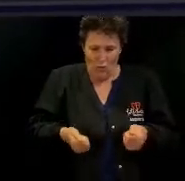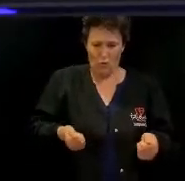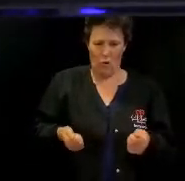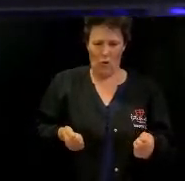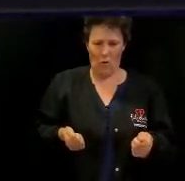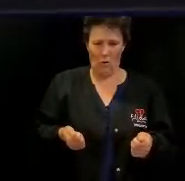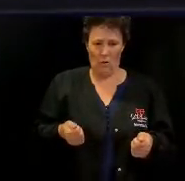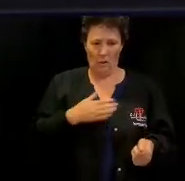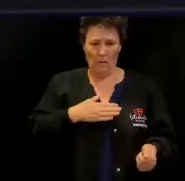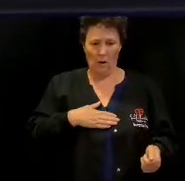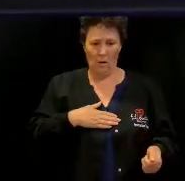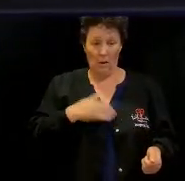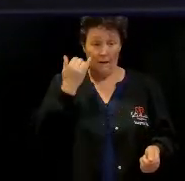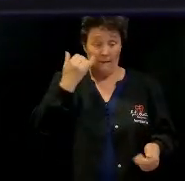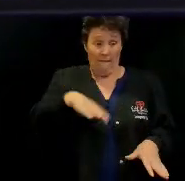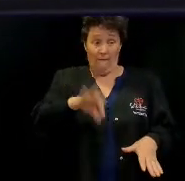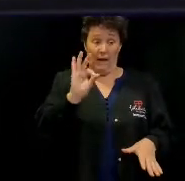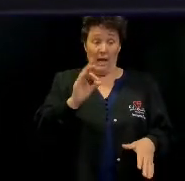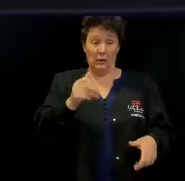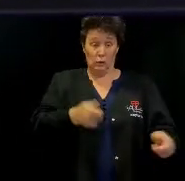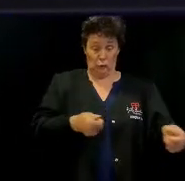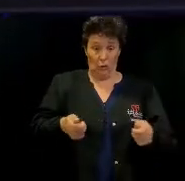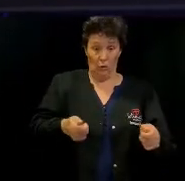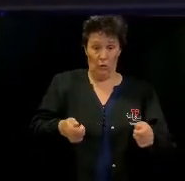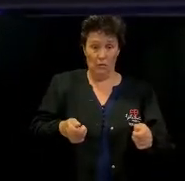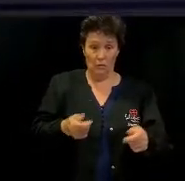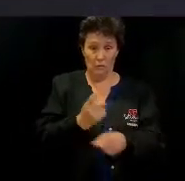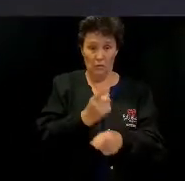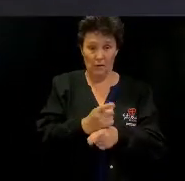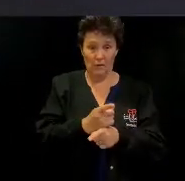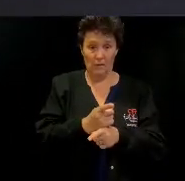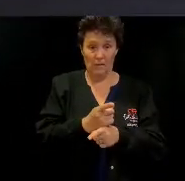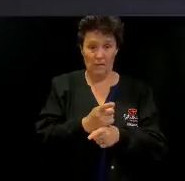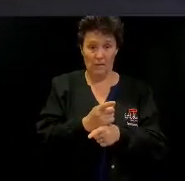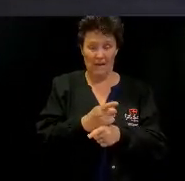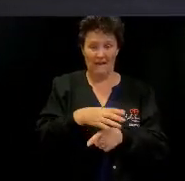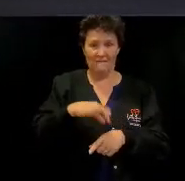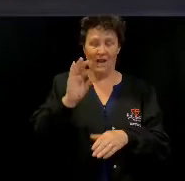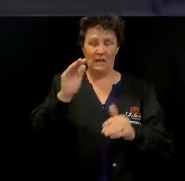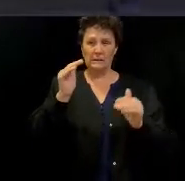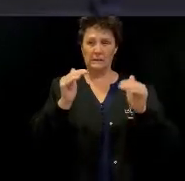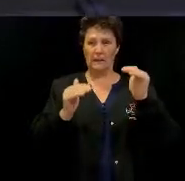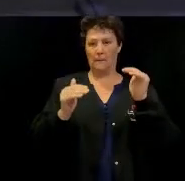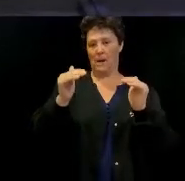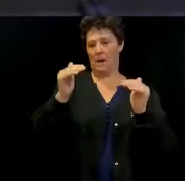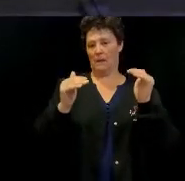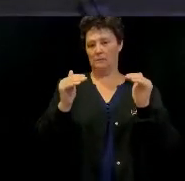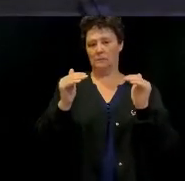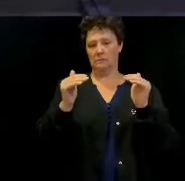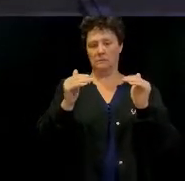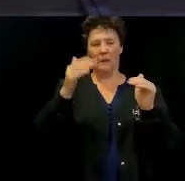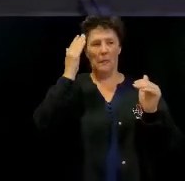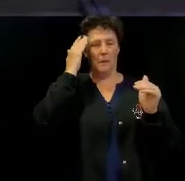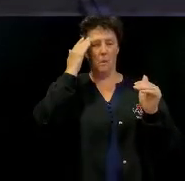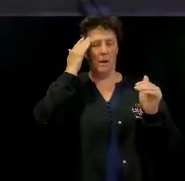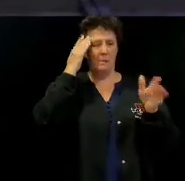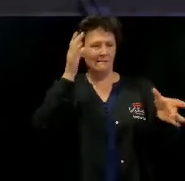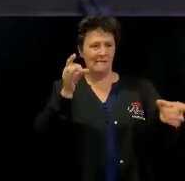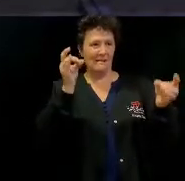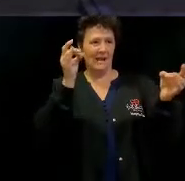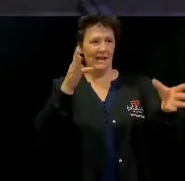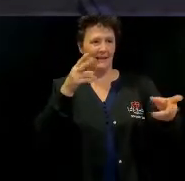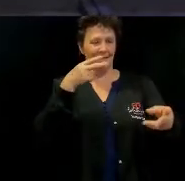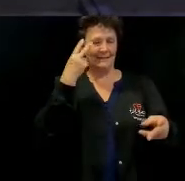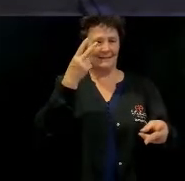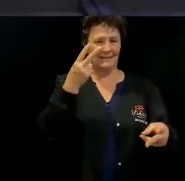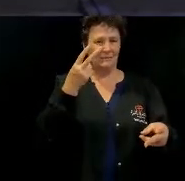And if it can find control, right? It finds equilibrium. The brain hates to see you like